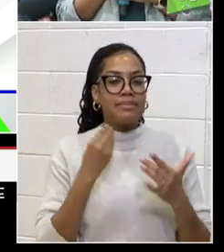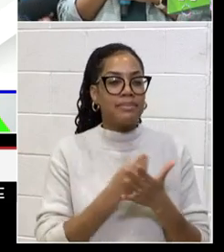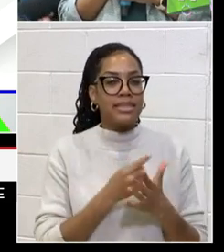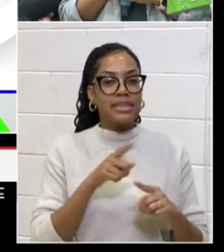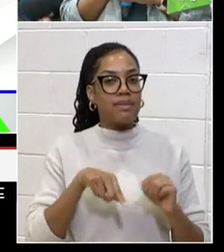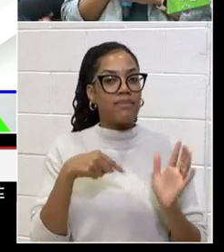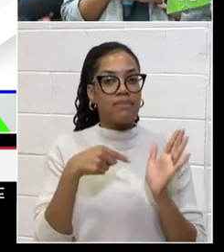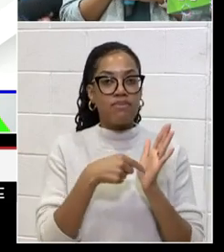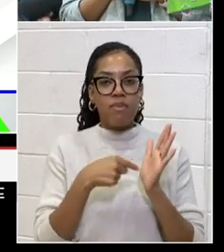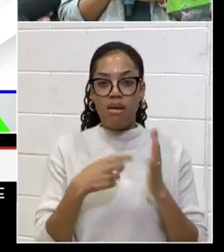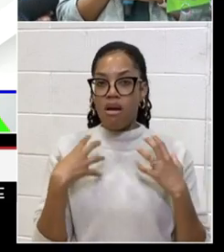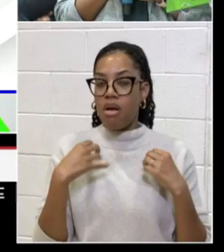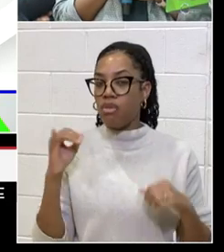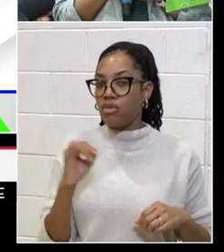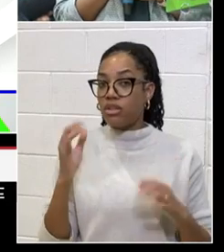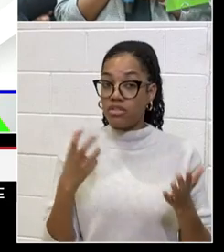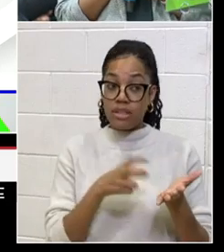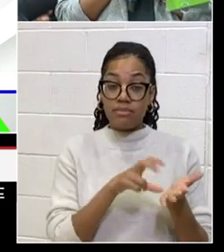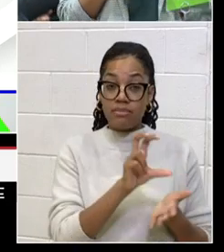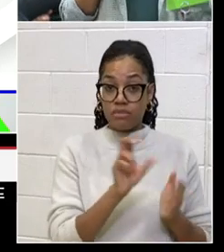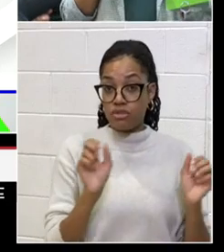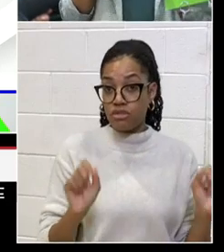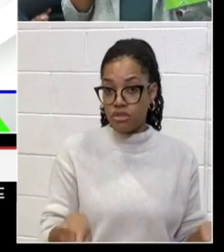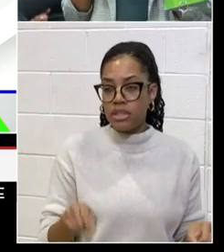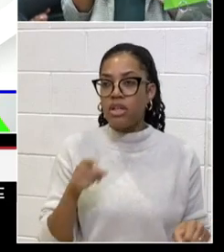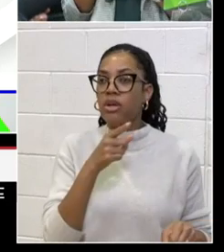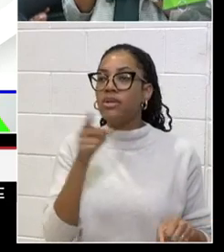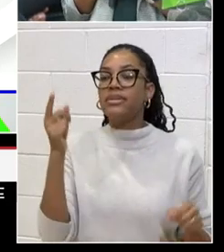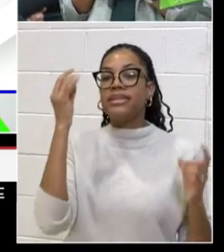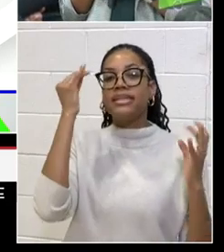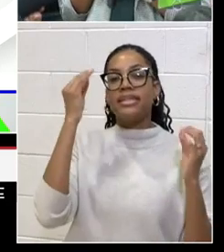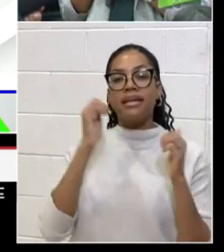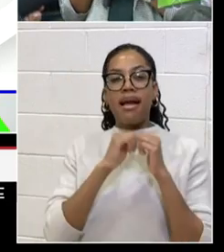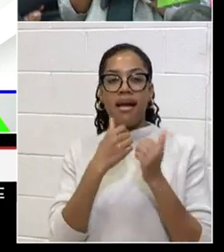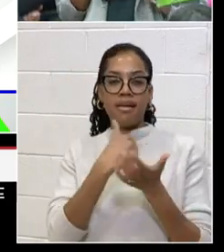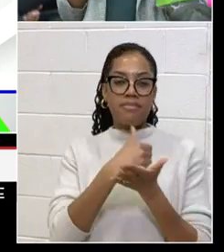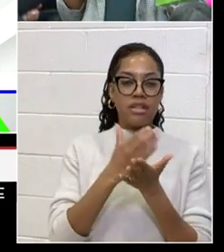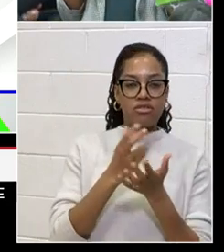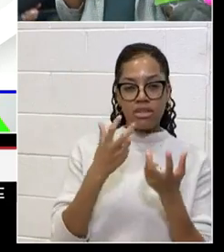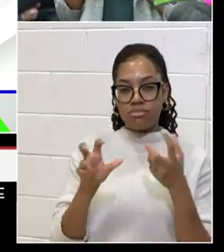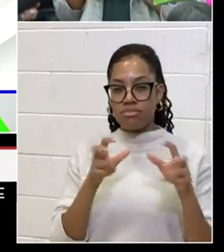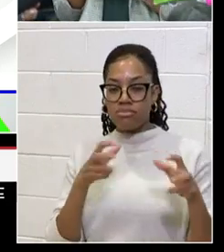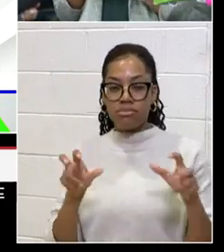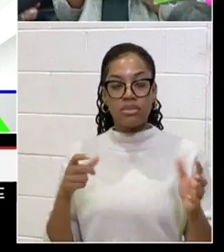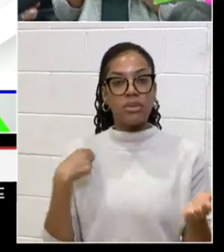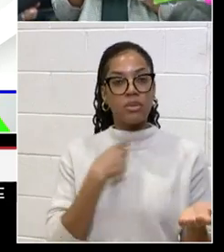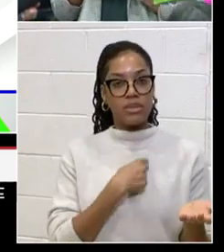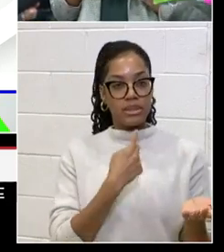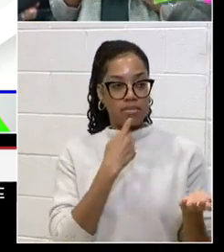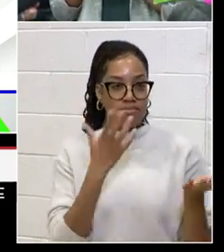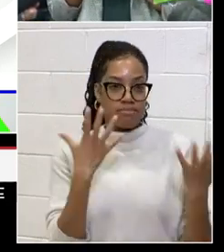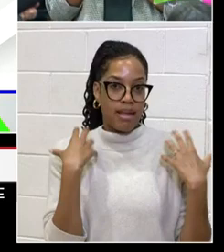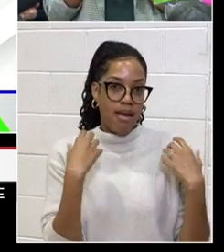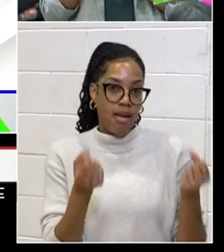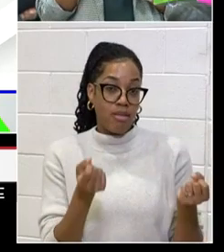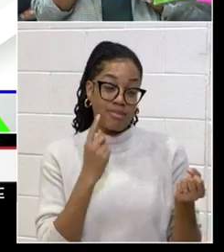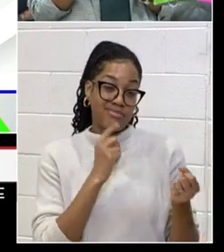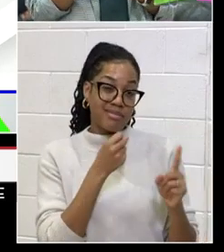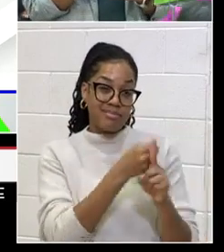thinking about where to allocate your money, just remember that we like to say health is in all policies, or health is in everything that we do. Thank